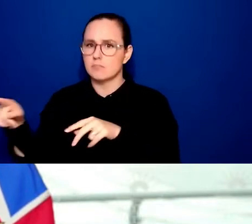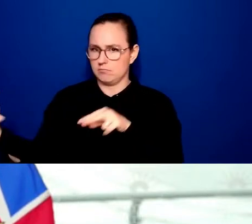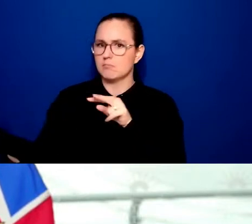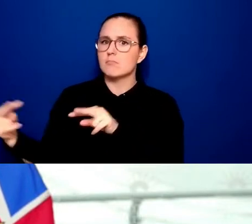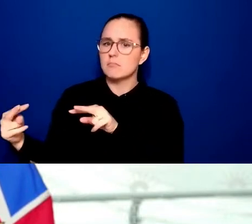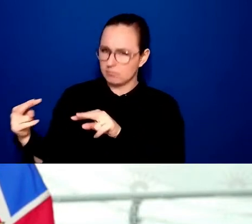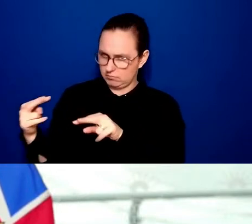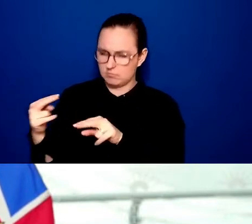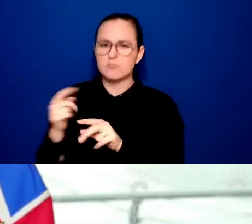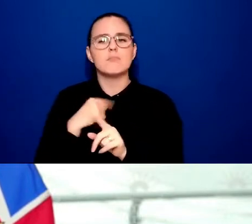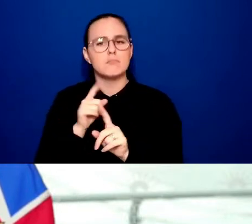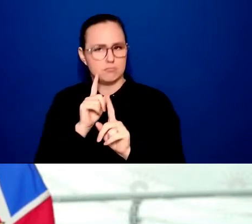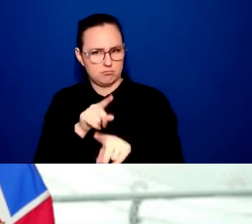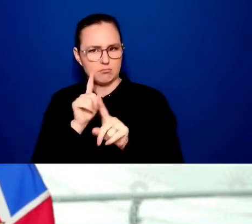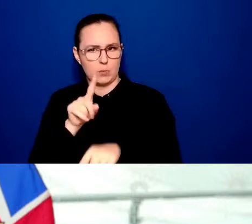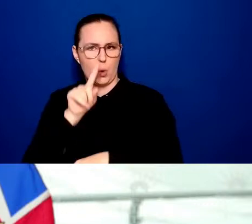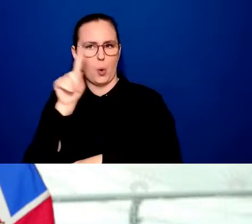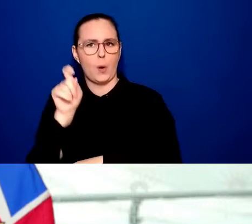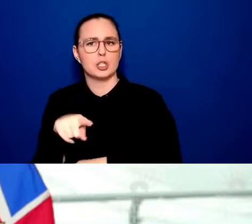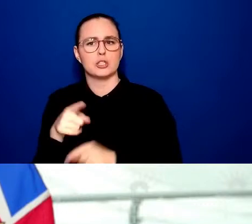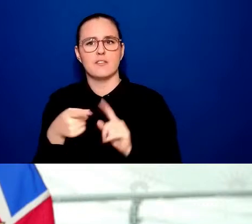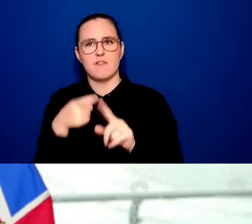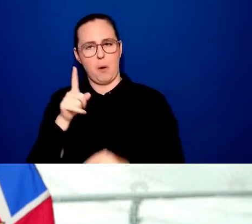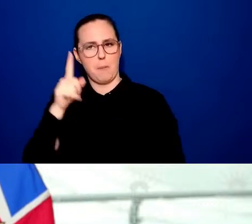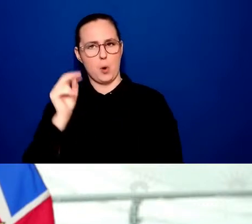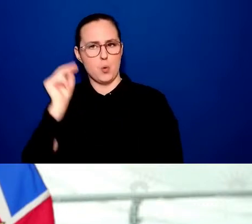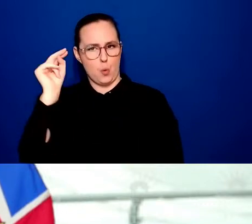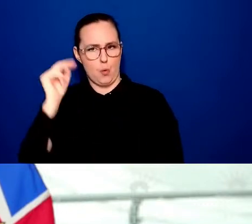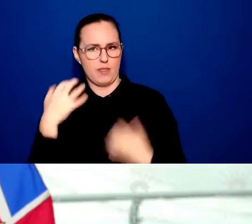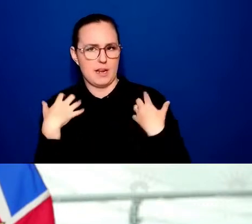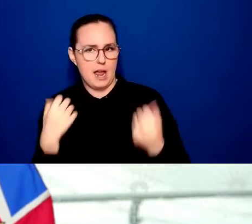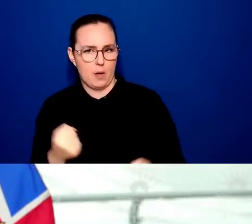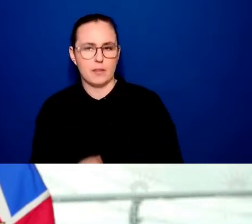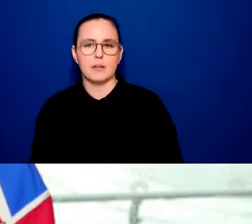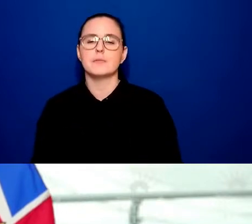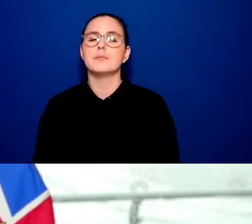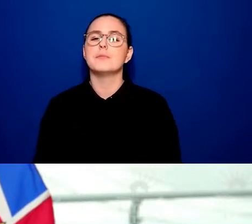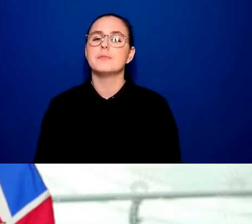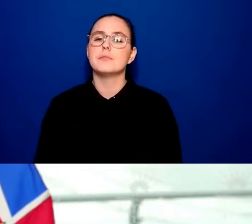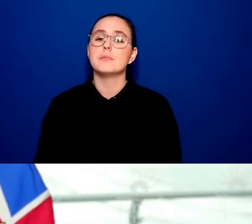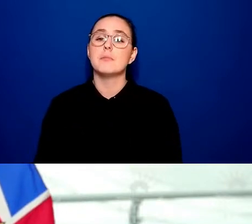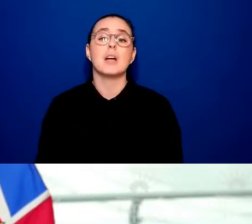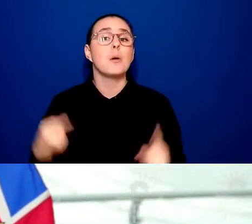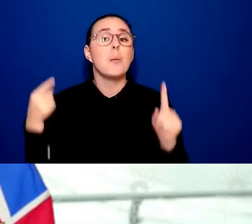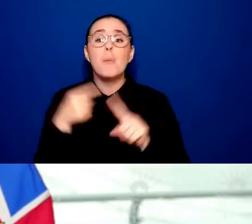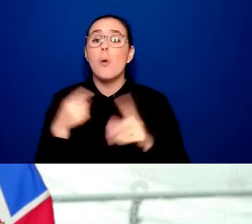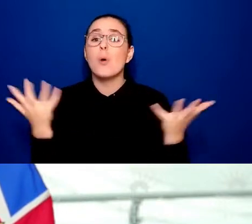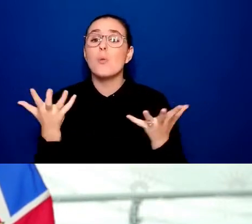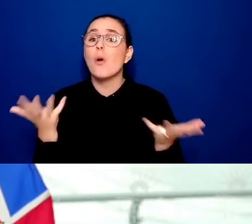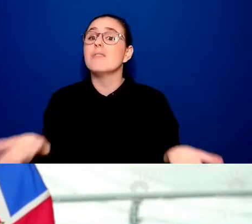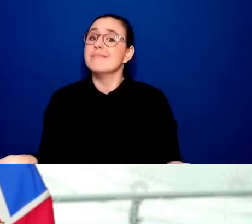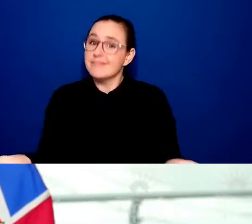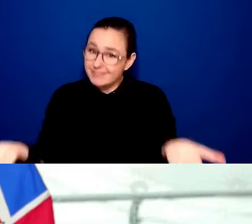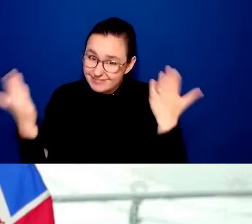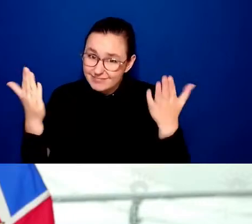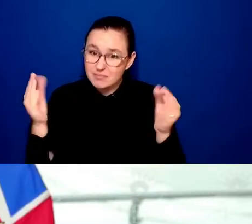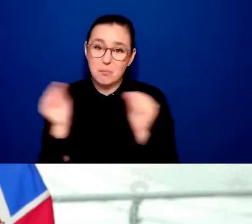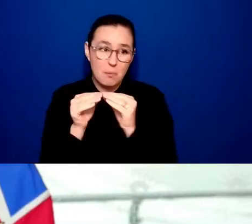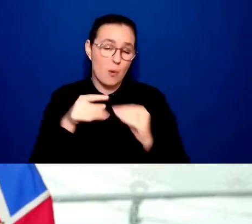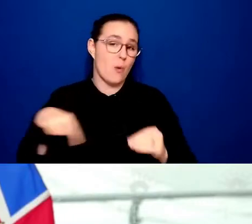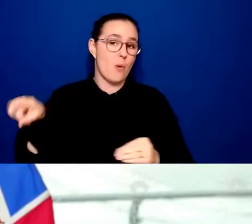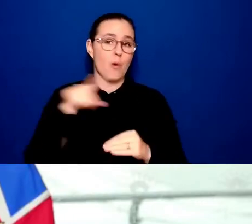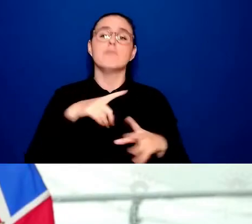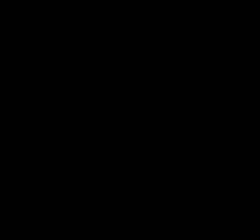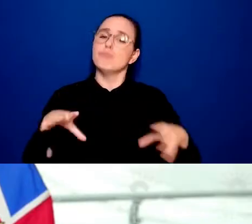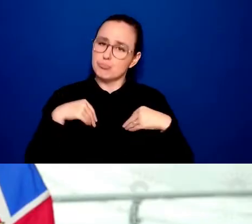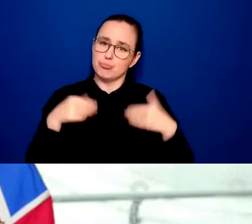Authority. Simply put, we need more people to get immunized. We need to continue to push this. We have to have an excellent